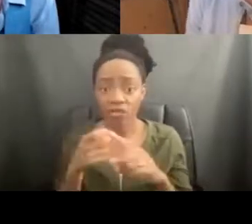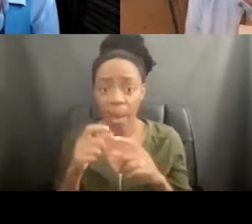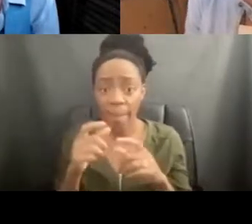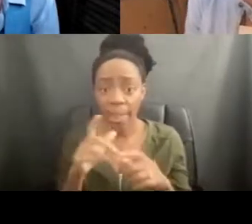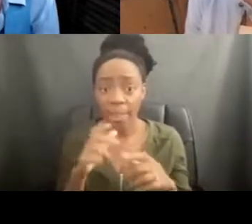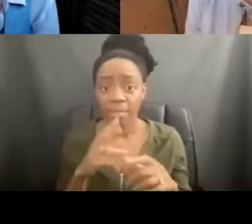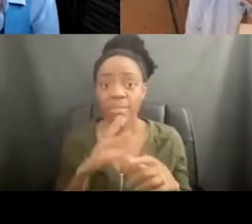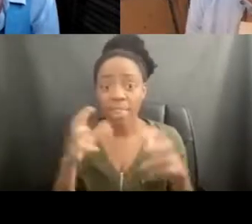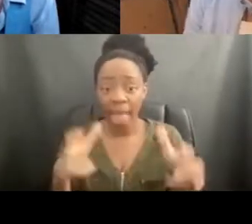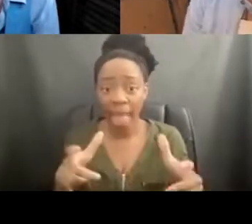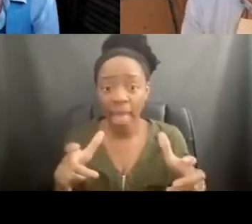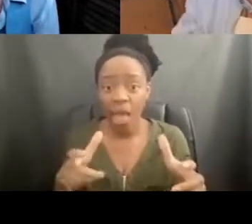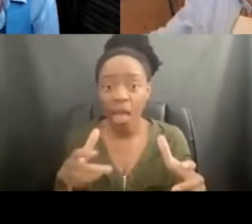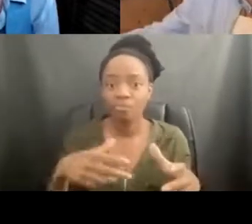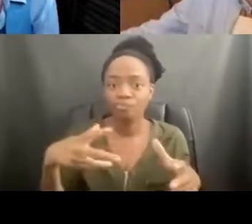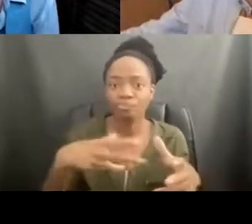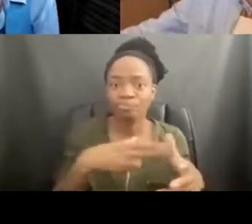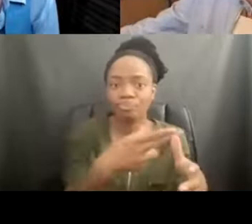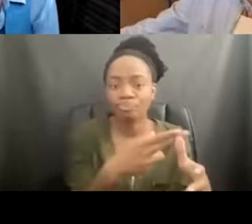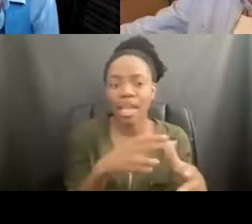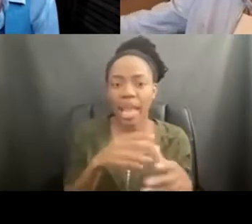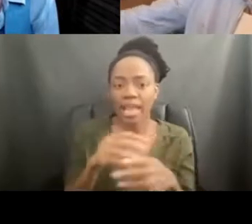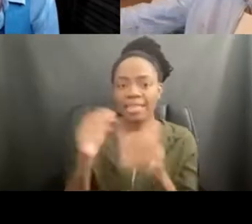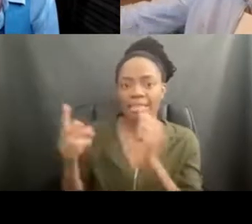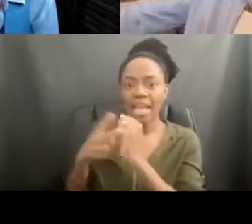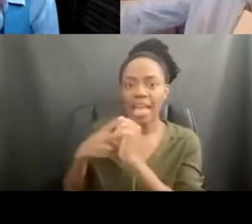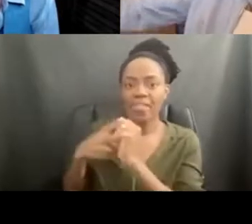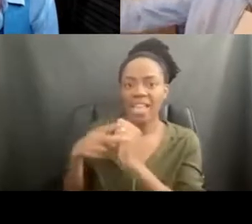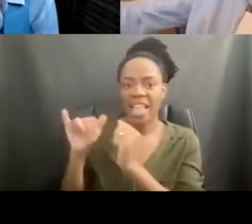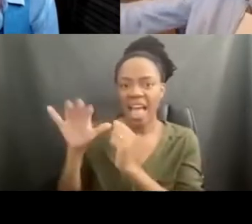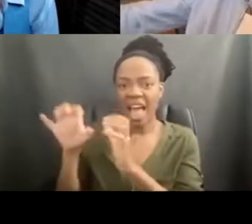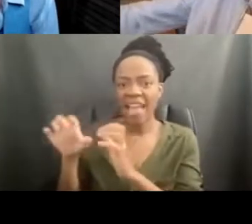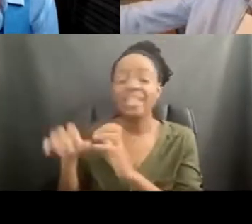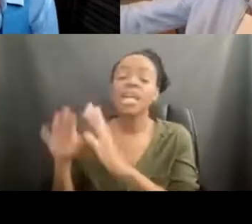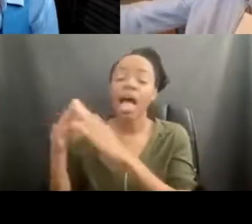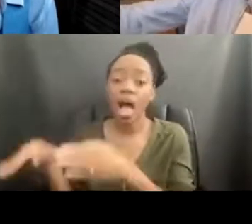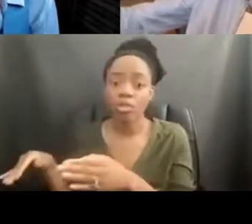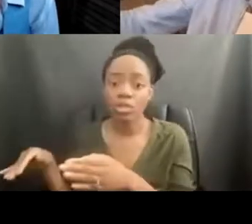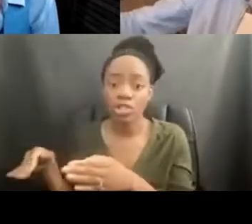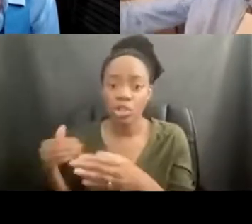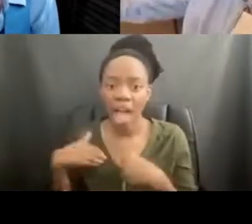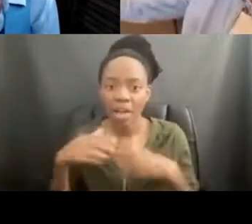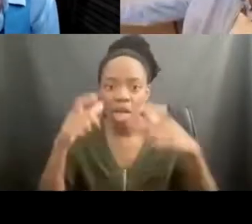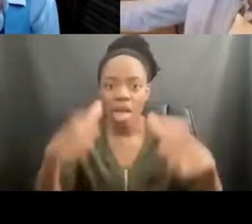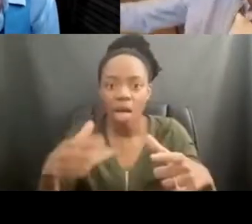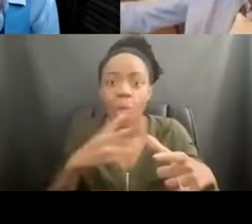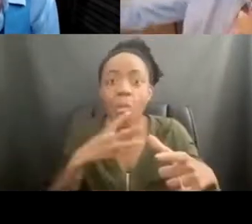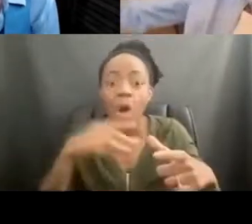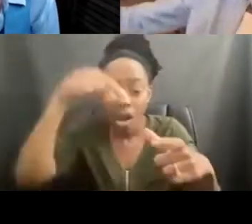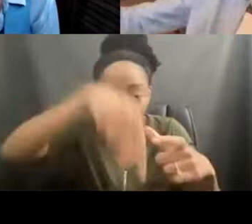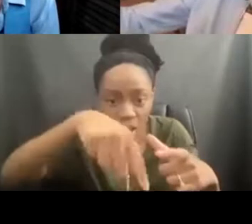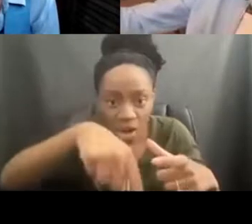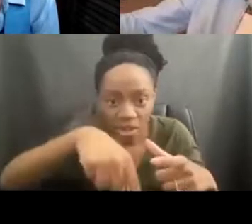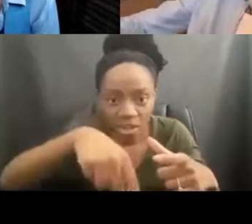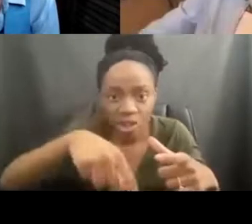in the ice house. So now here was this big gaping area, fresh water. So that we took the ice out and